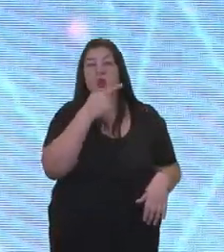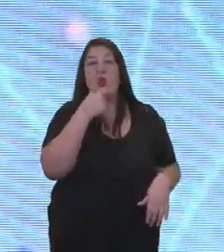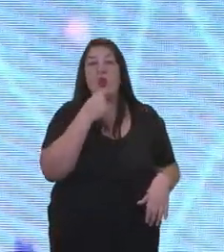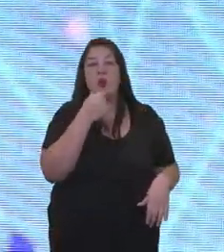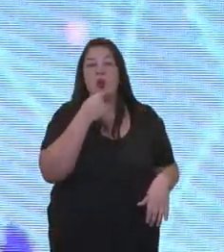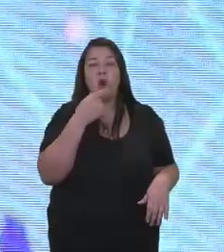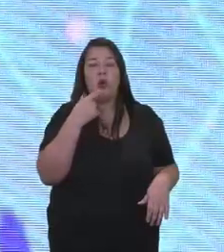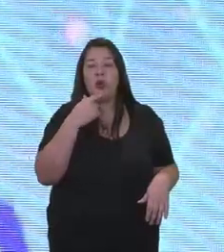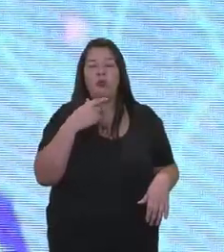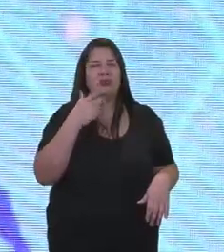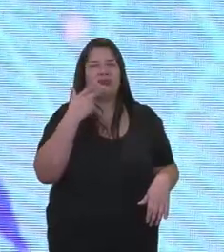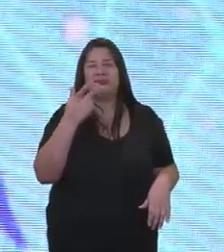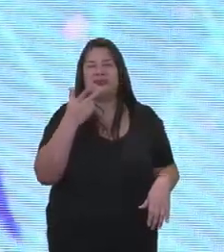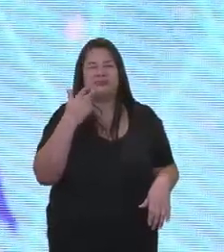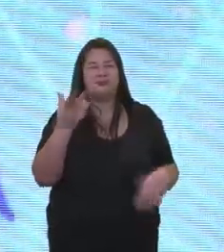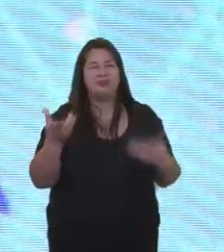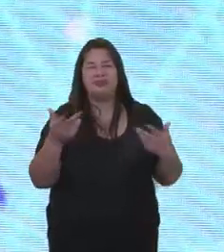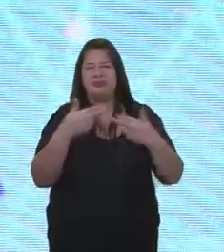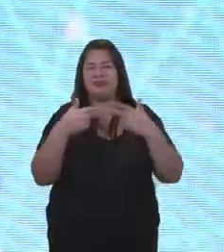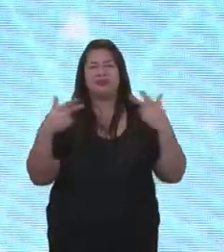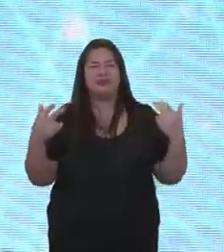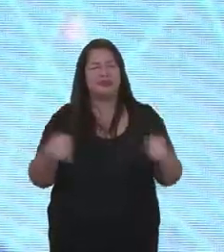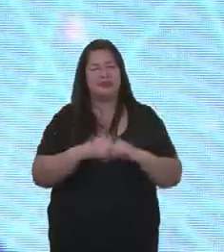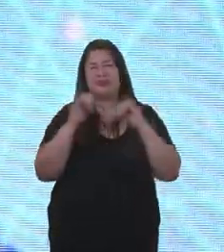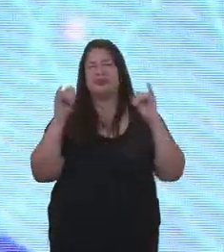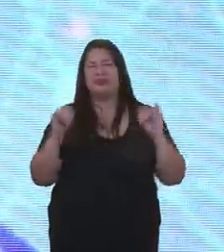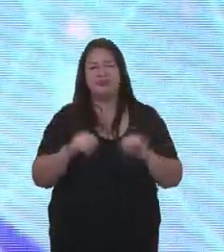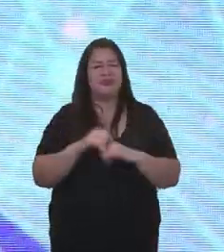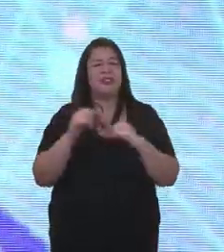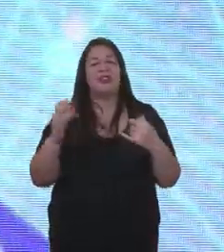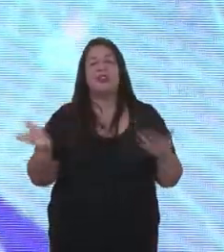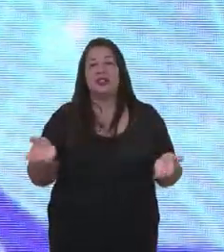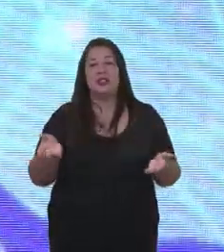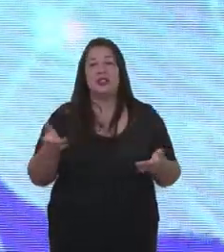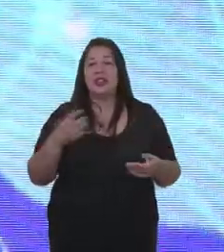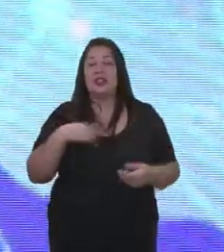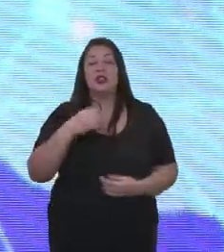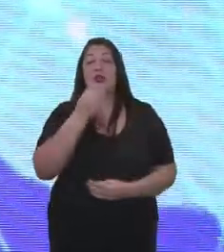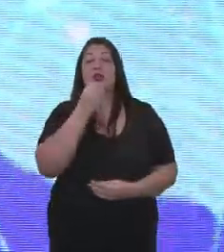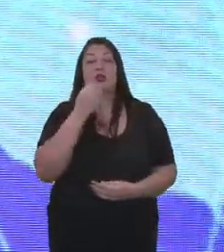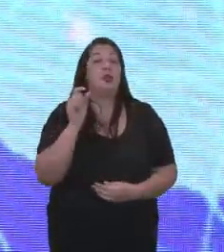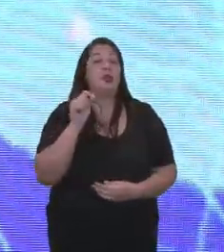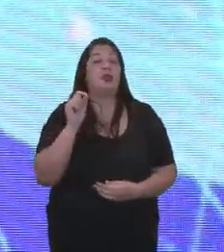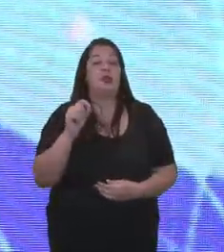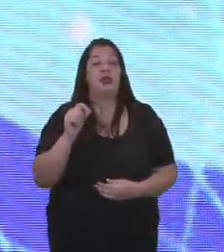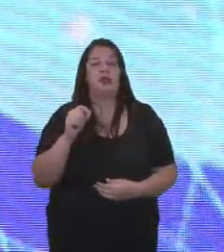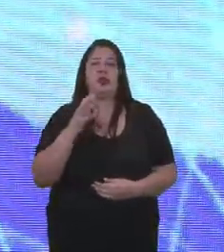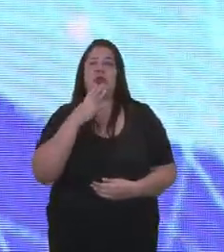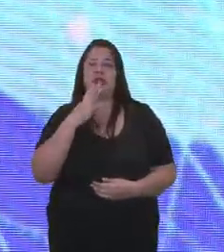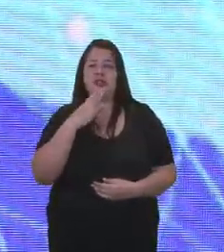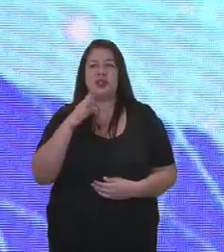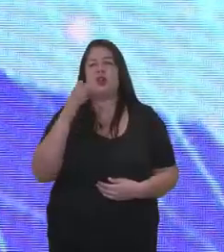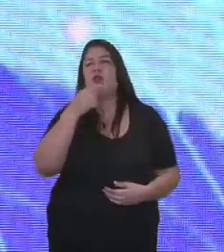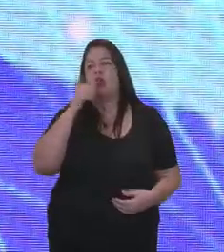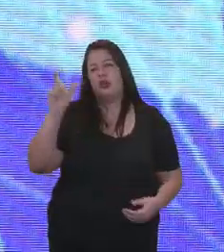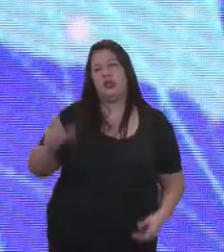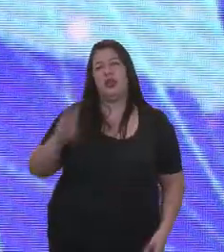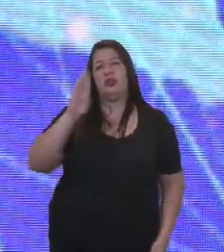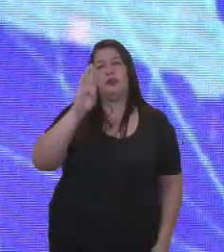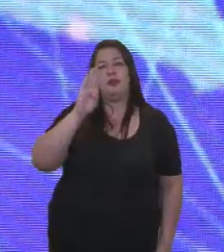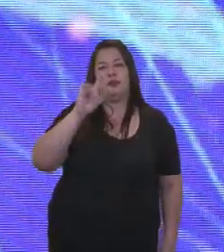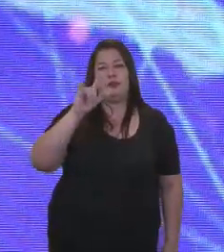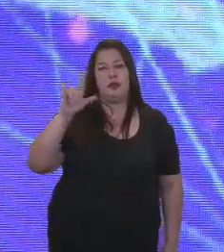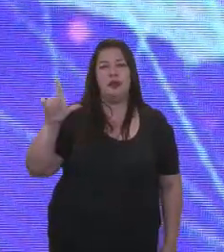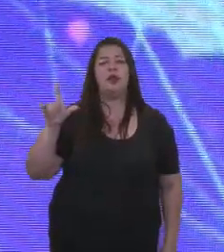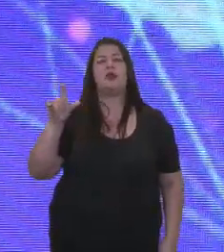He lost that opportunity to shut up. That was a very unhappy comment by him. And I had the opportunity to